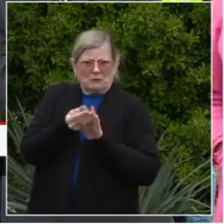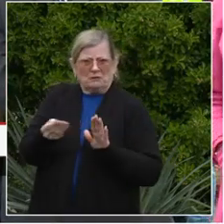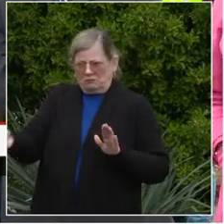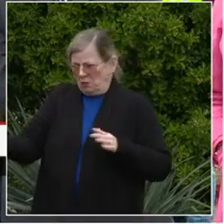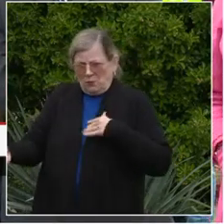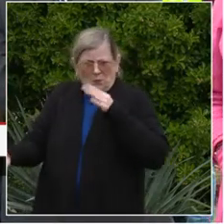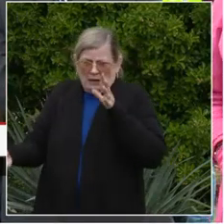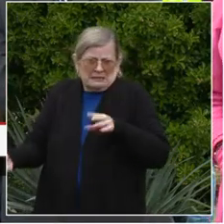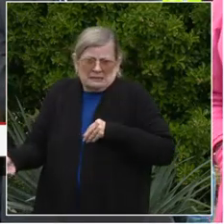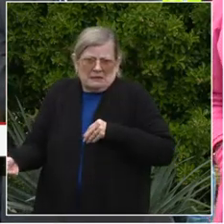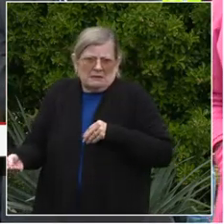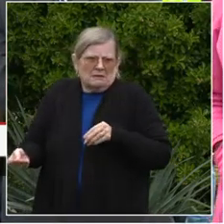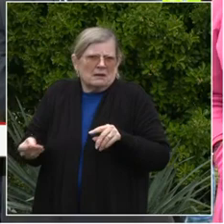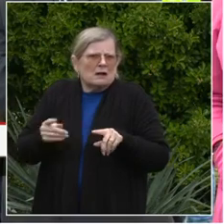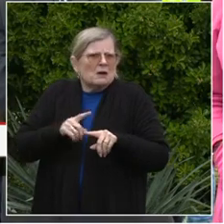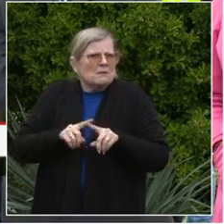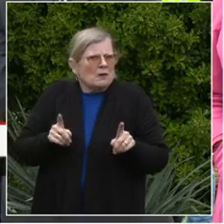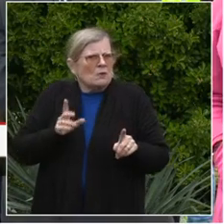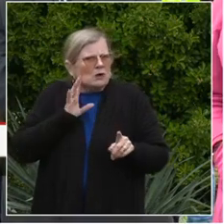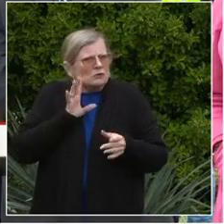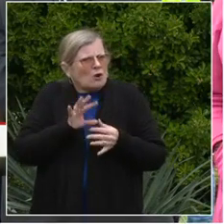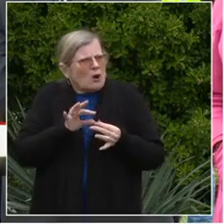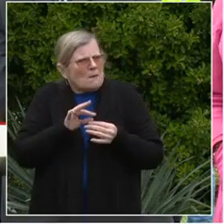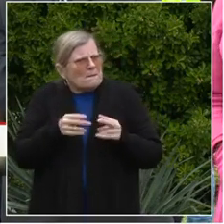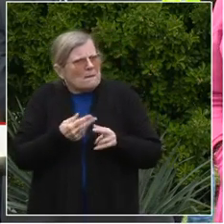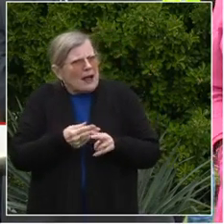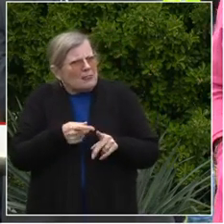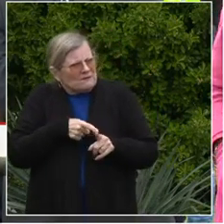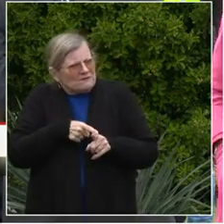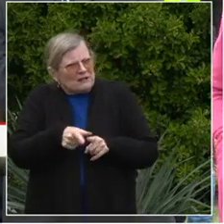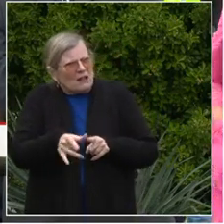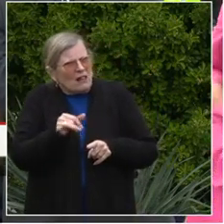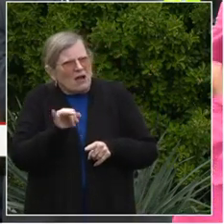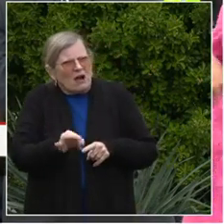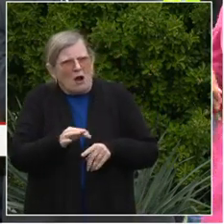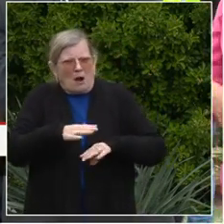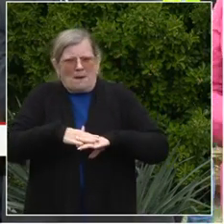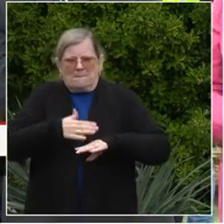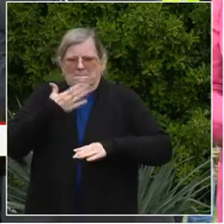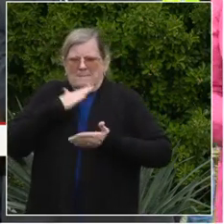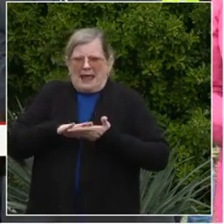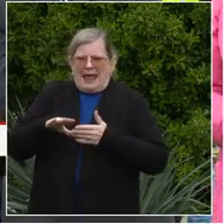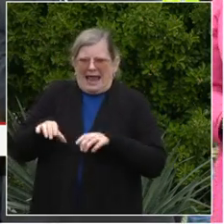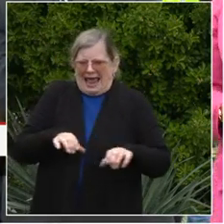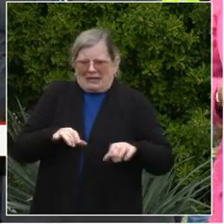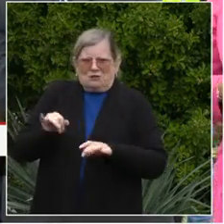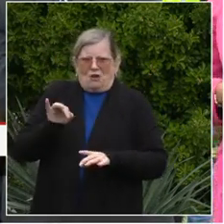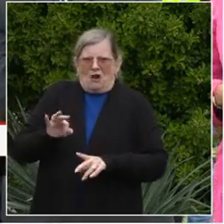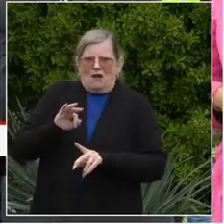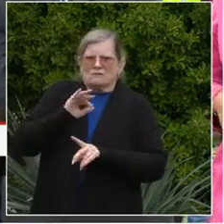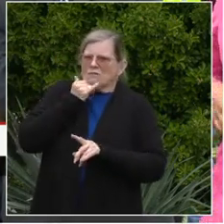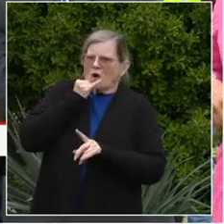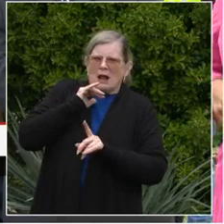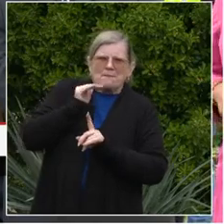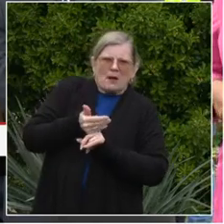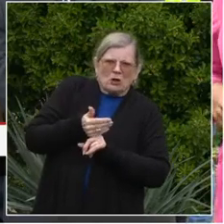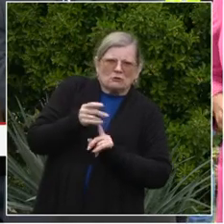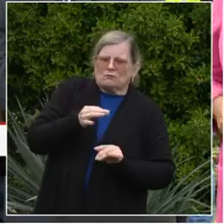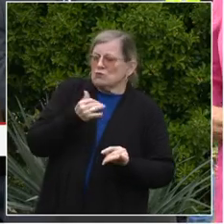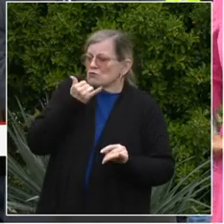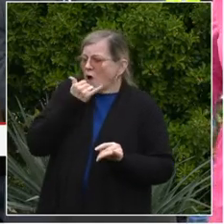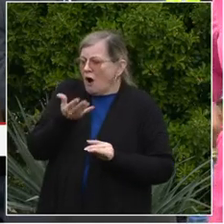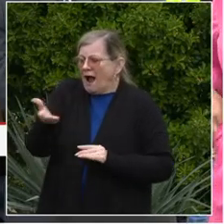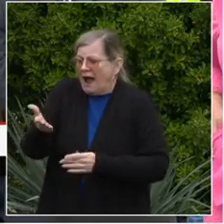that. But we're really talking about, focusing in on bad actors, guns in the wrong hands of people on our streets that make communities